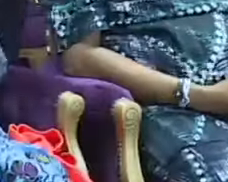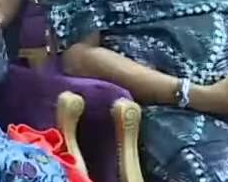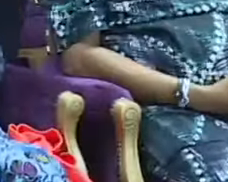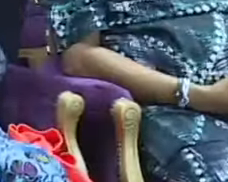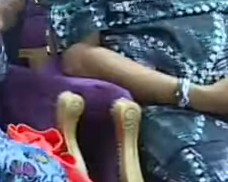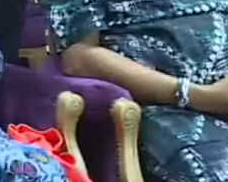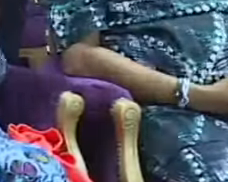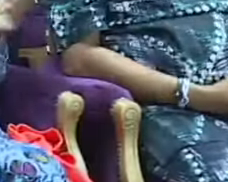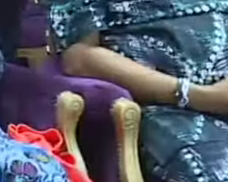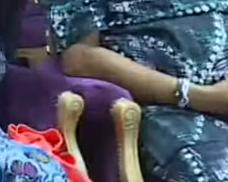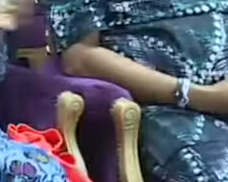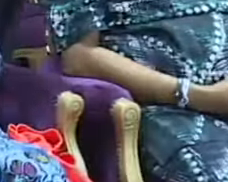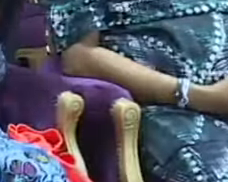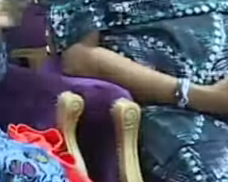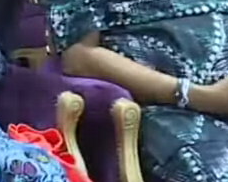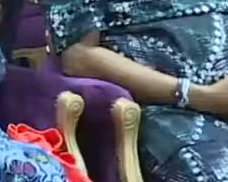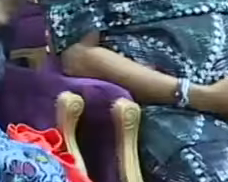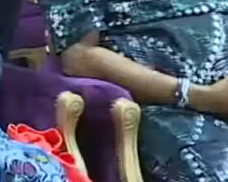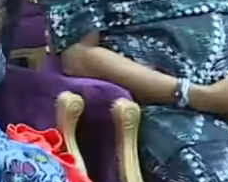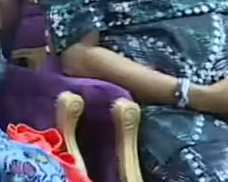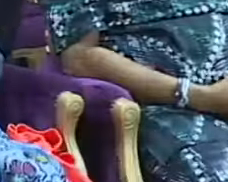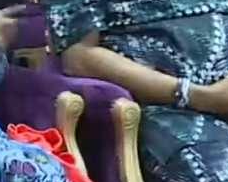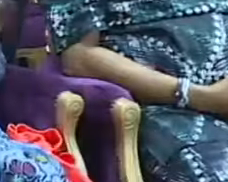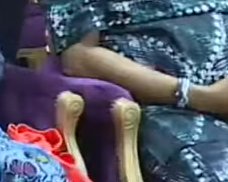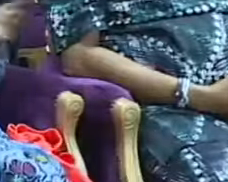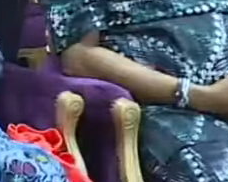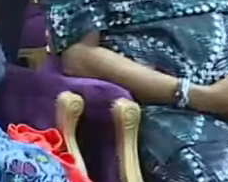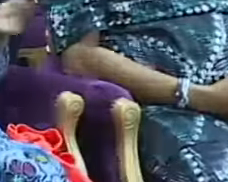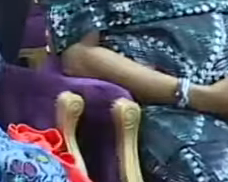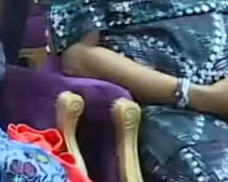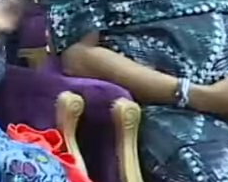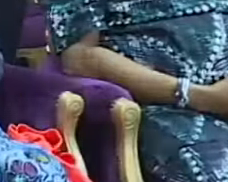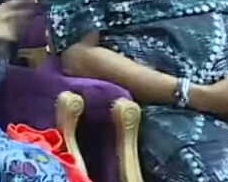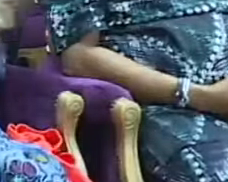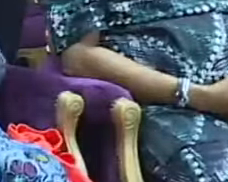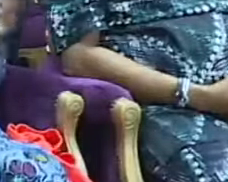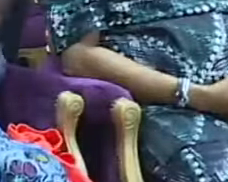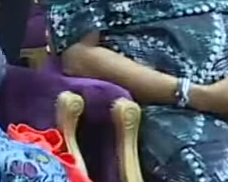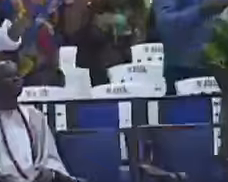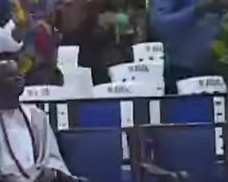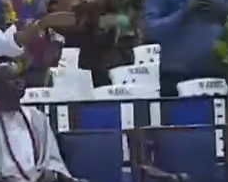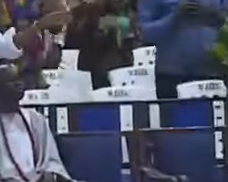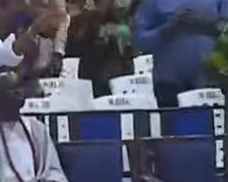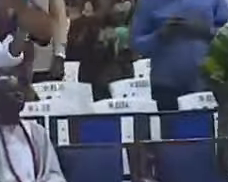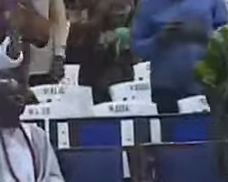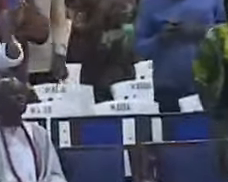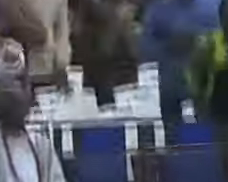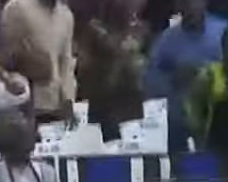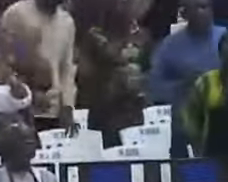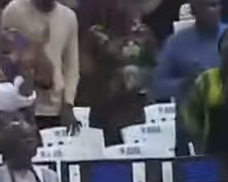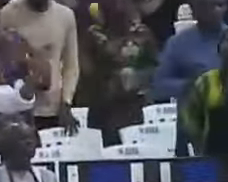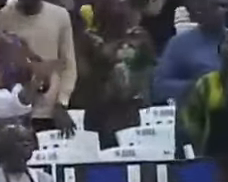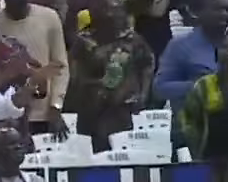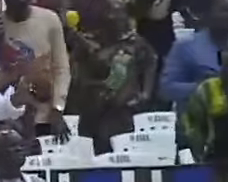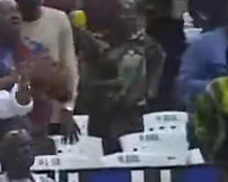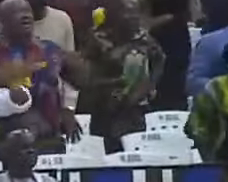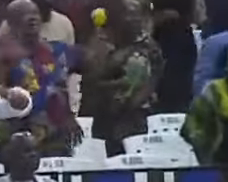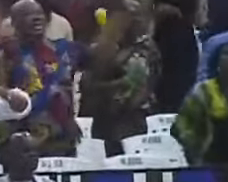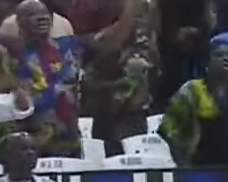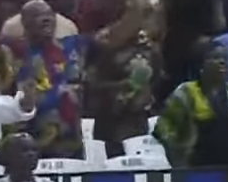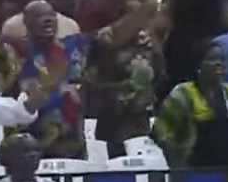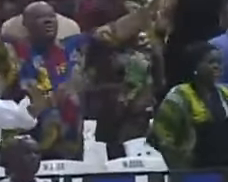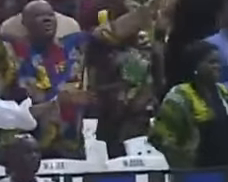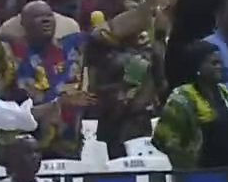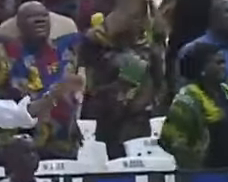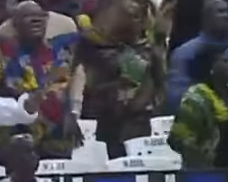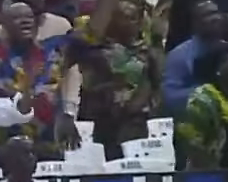understanding. Can somebody just sing to the Lord? And if you don't have a prayer language yet,